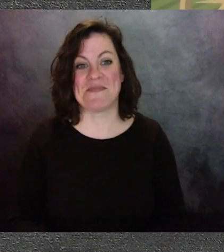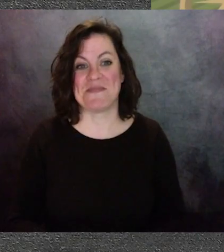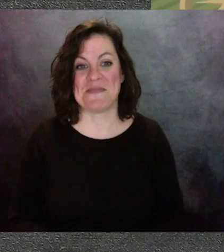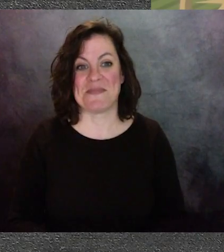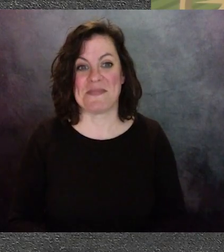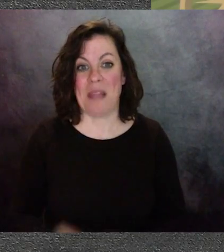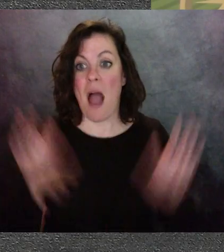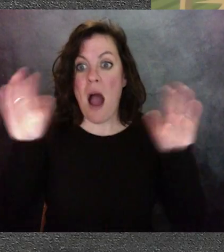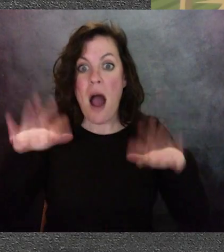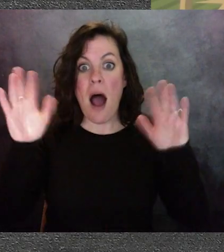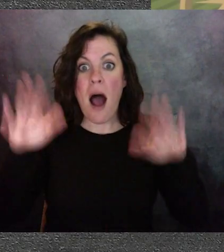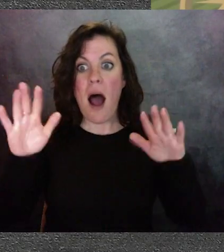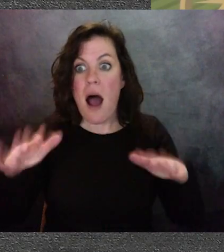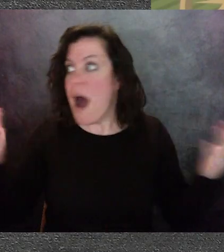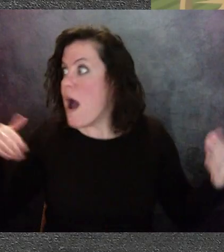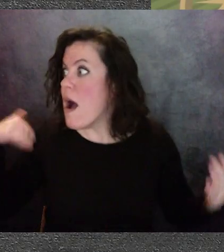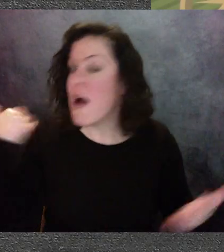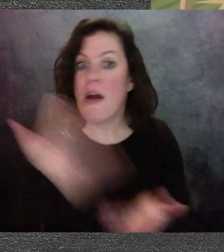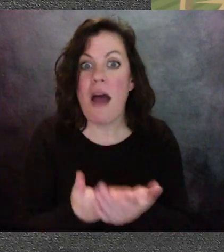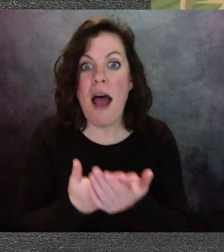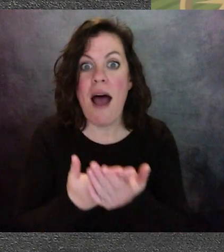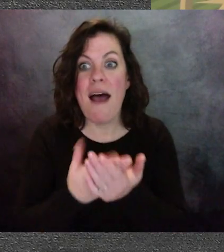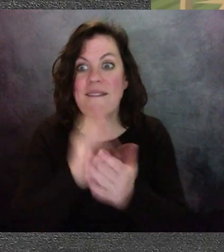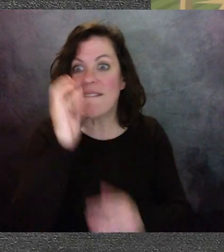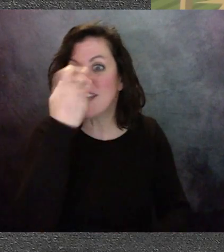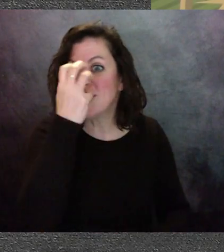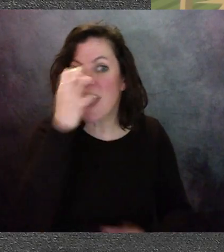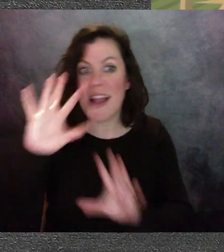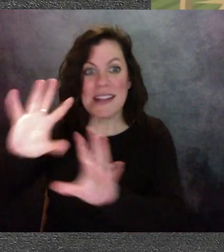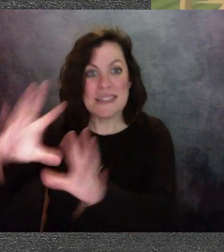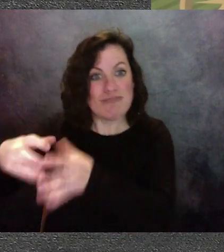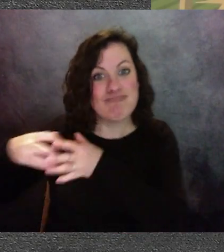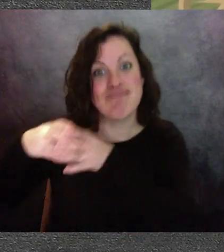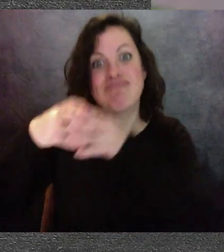The circus is in town and we all get to go.